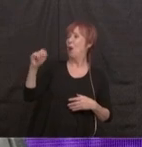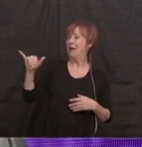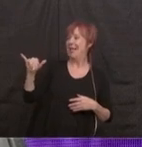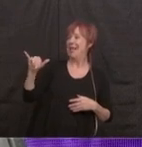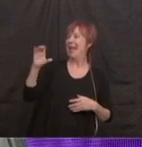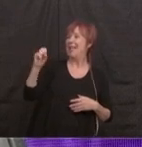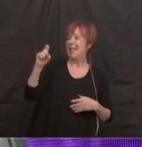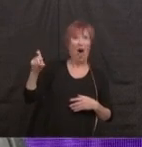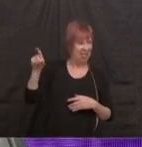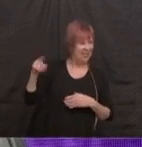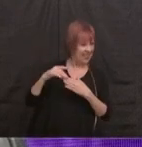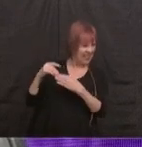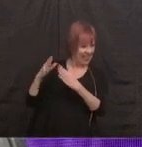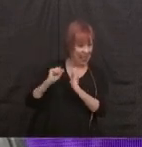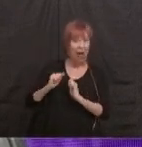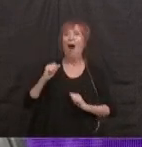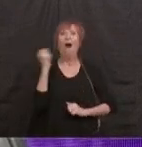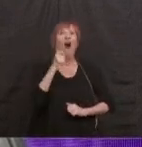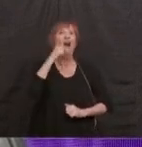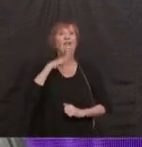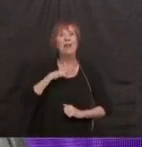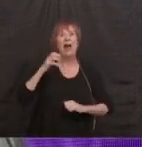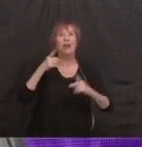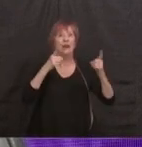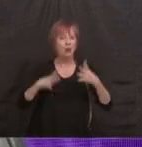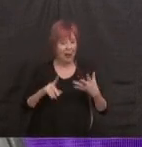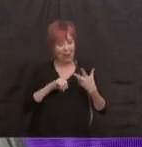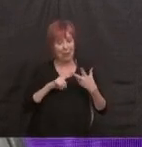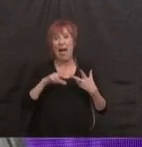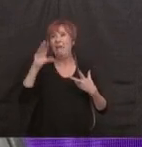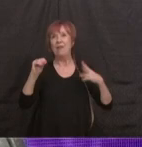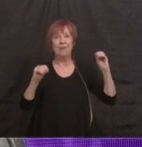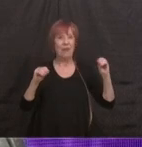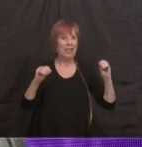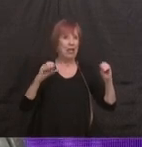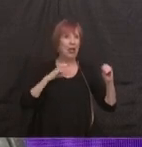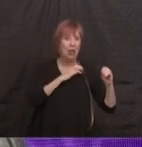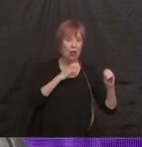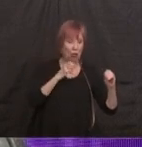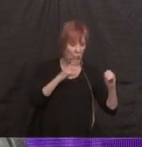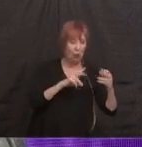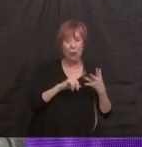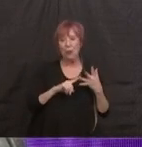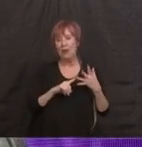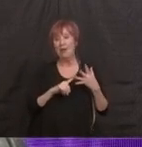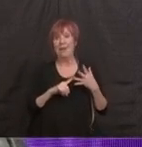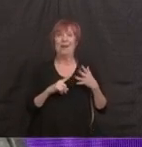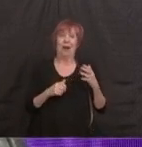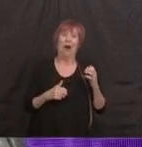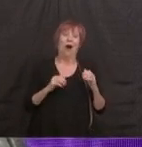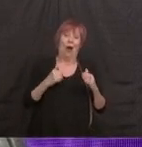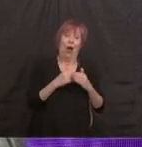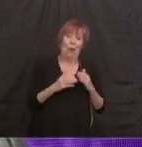Gus Burney. We have all female directors. We had a very 50-50 crew. We have an almost completely female writer